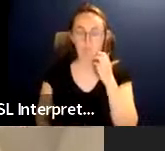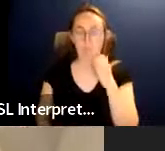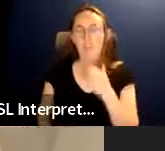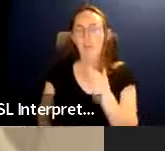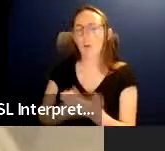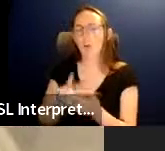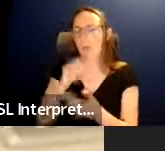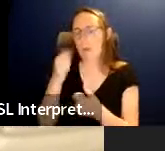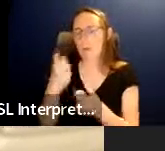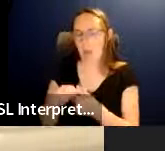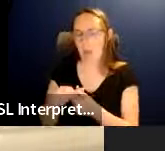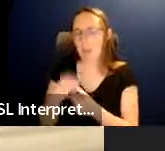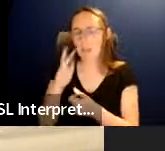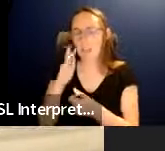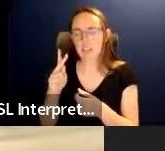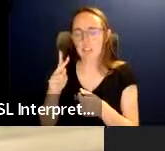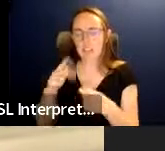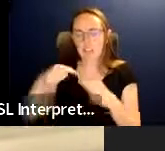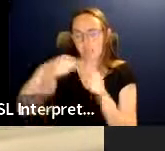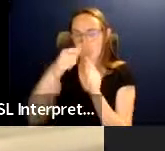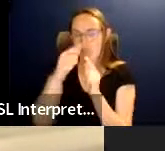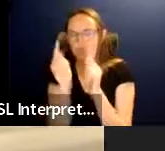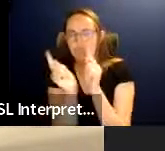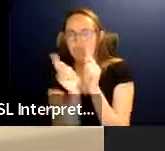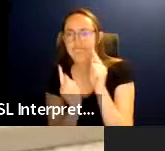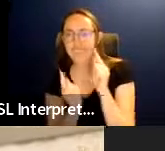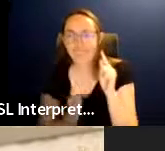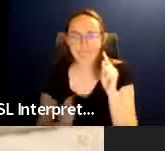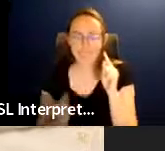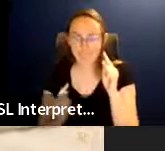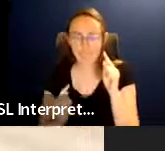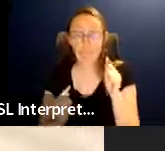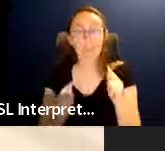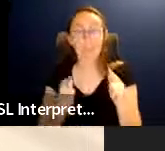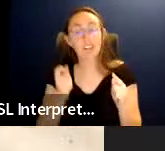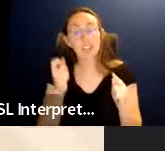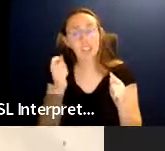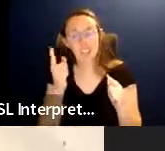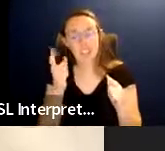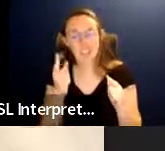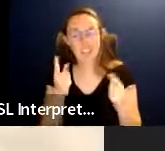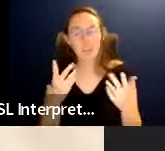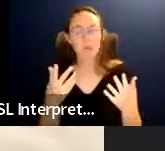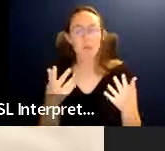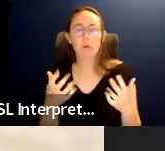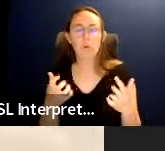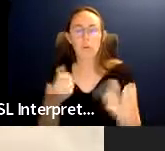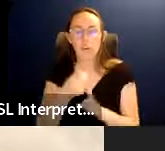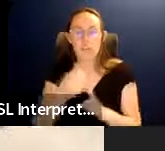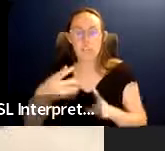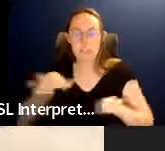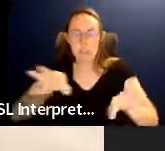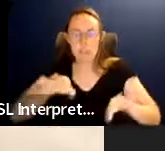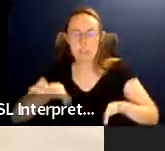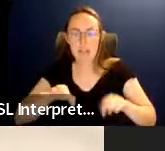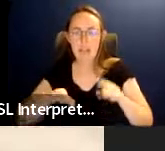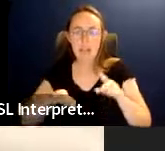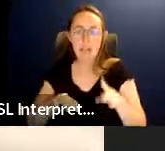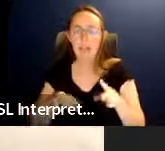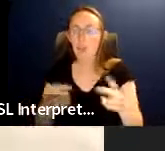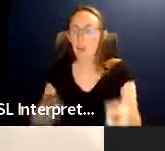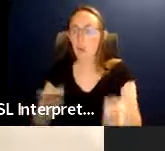probably all attached like this. However, just wanting to explain that this is a quick grip